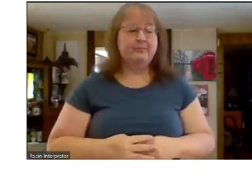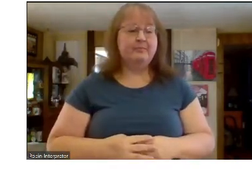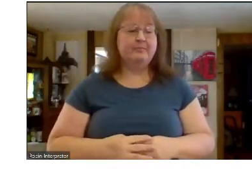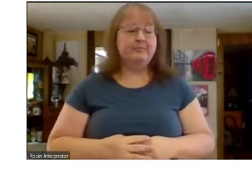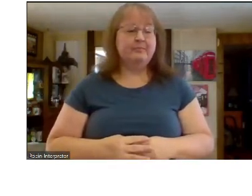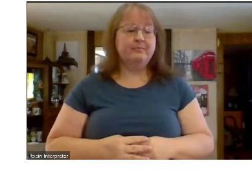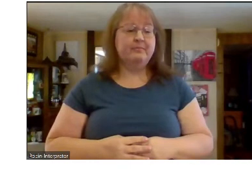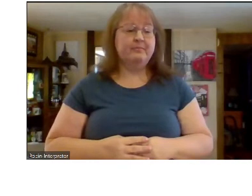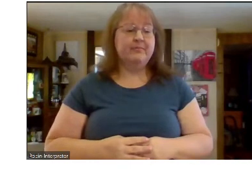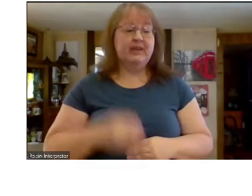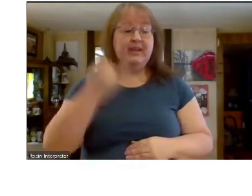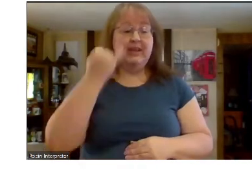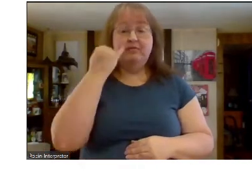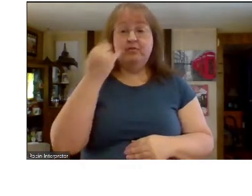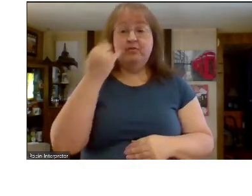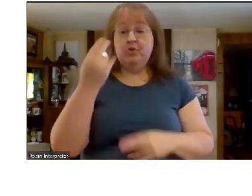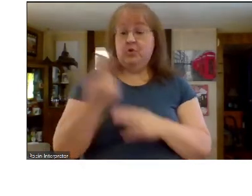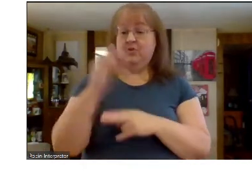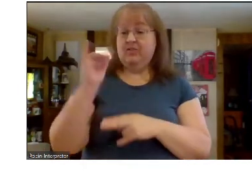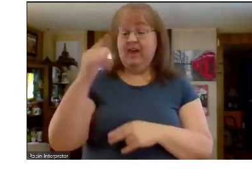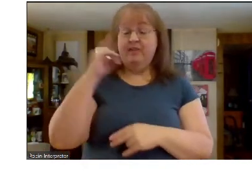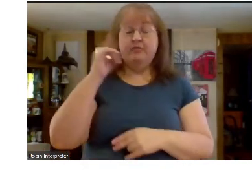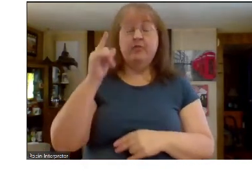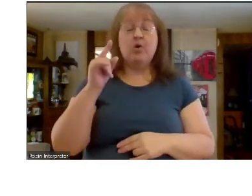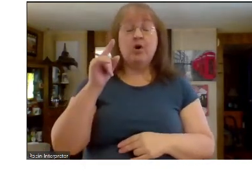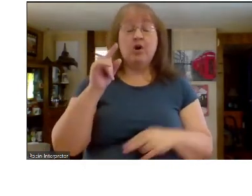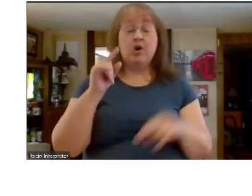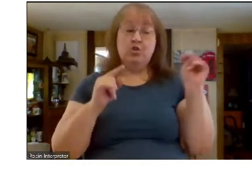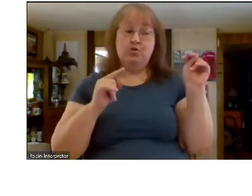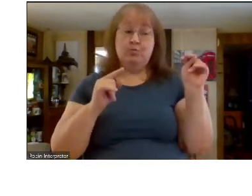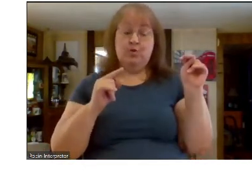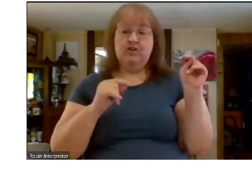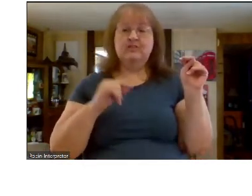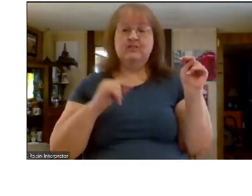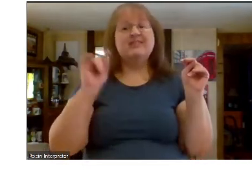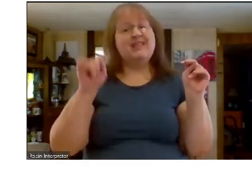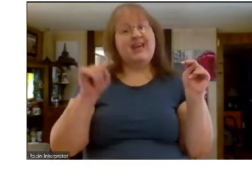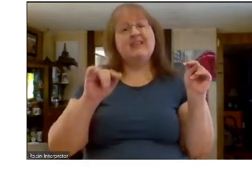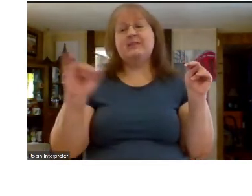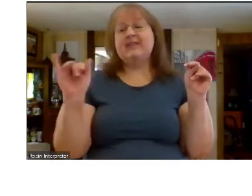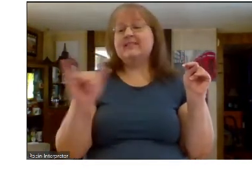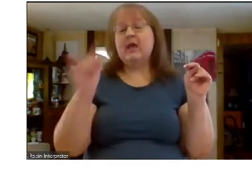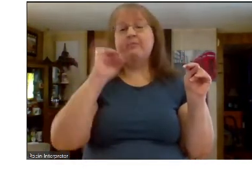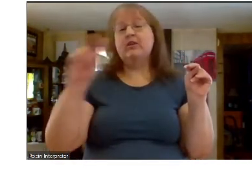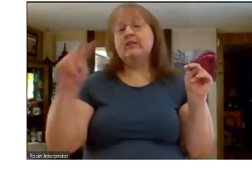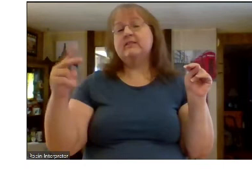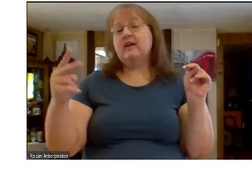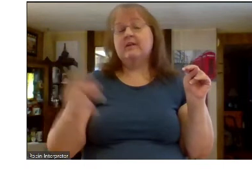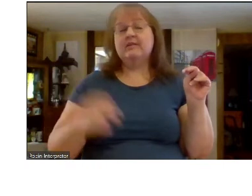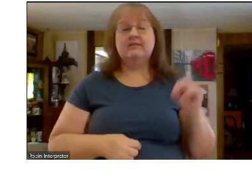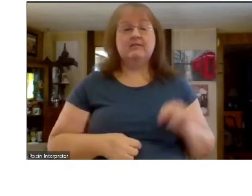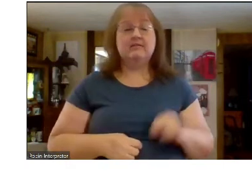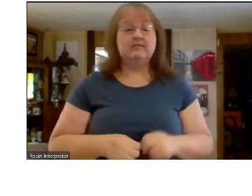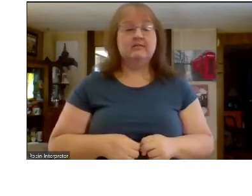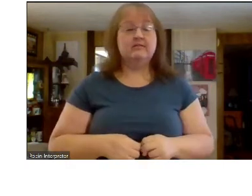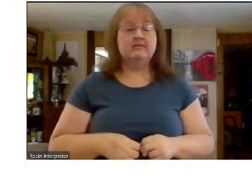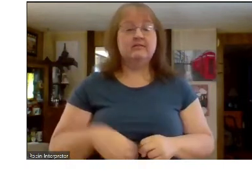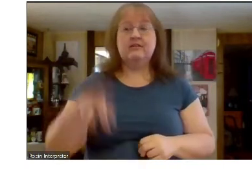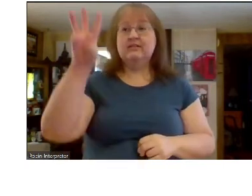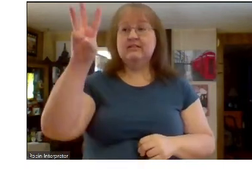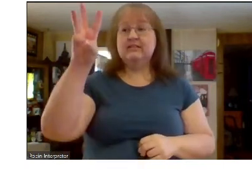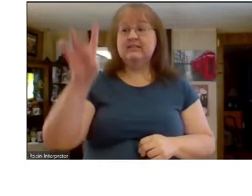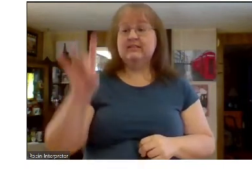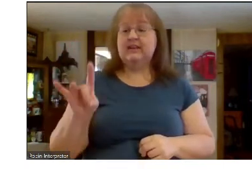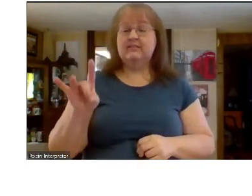top? Well, if you start off with this one as the numerator for the first ratio, this must be the numerator for the